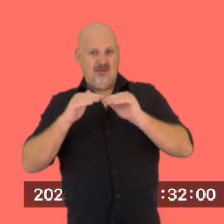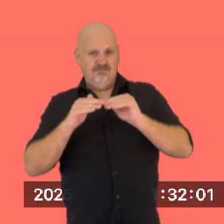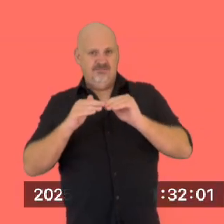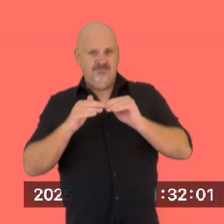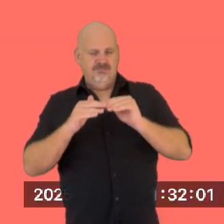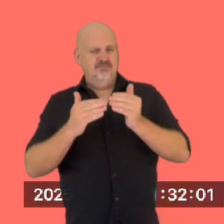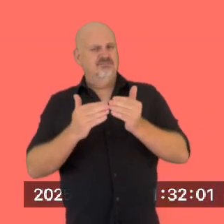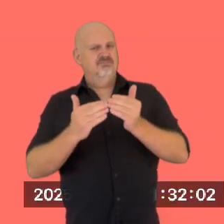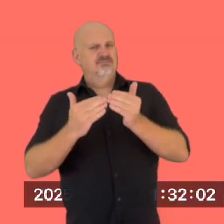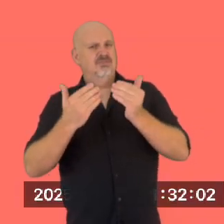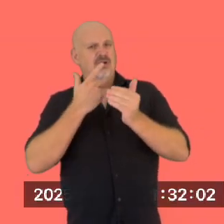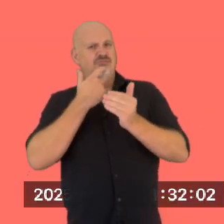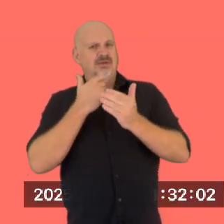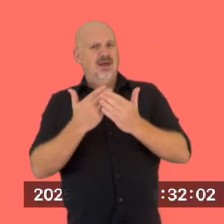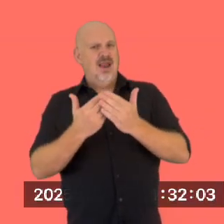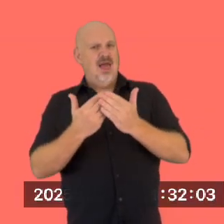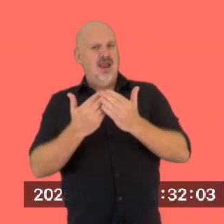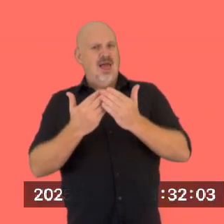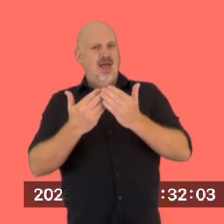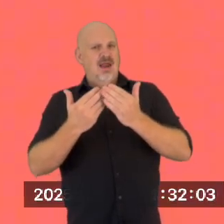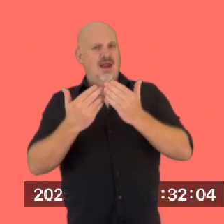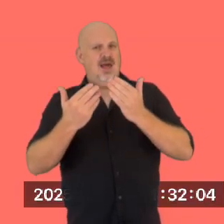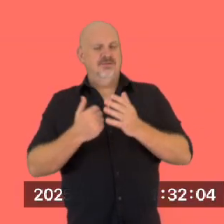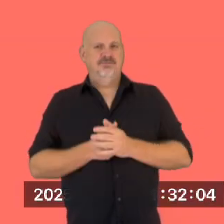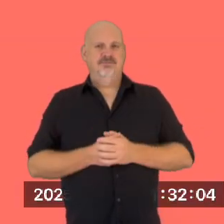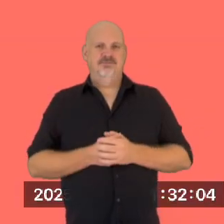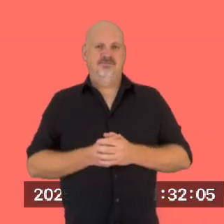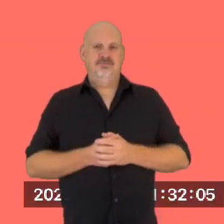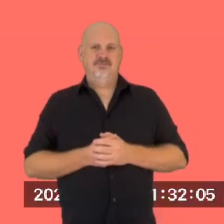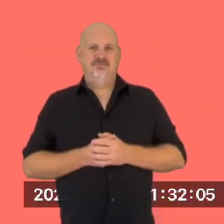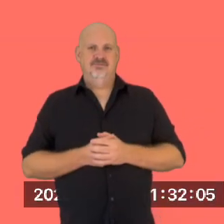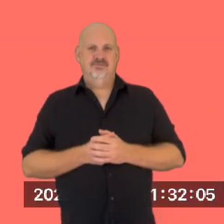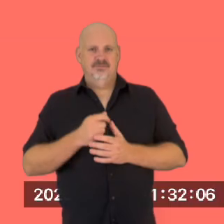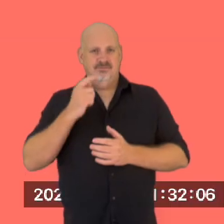Got some layering in here. Go for slightly lighter red as well.